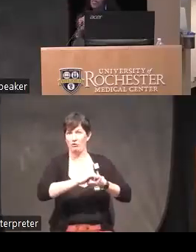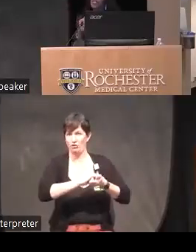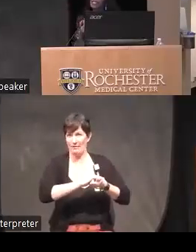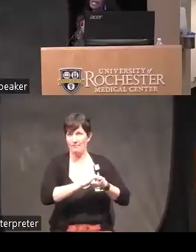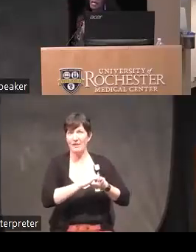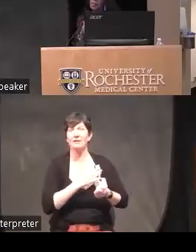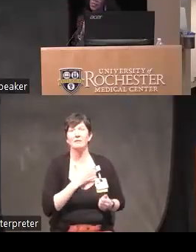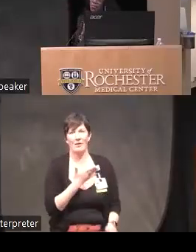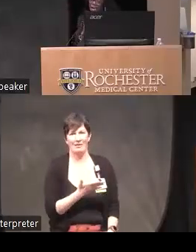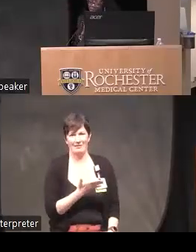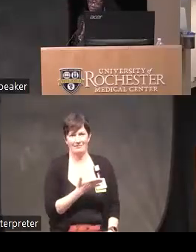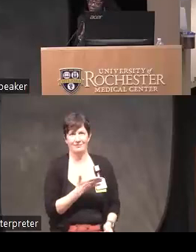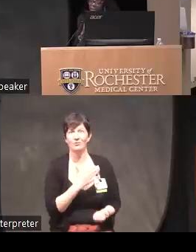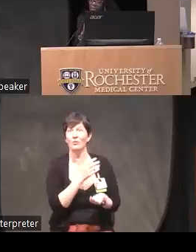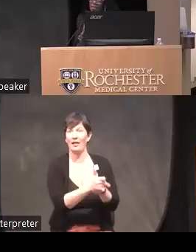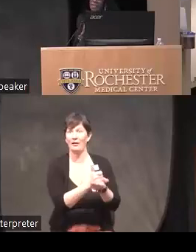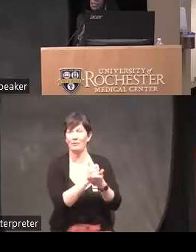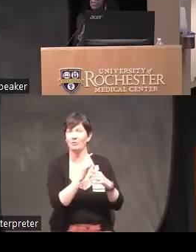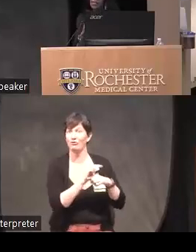is willing to help train